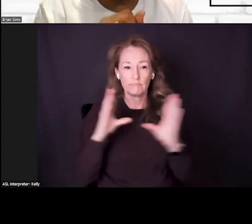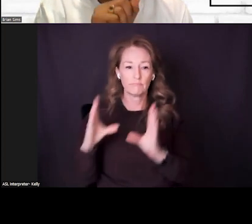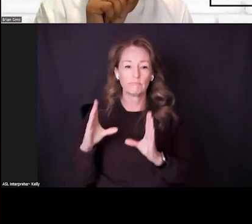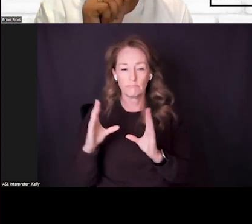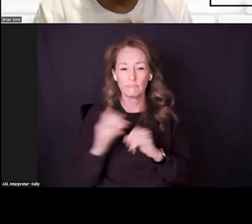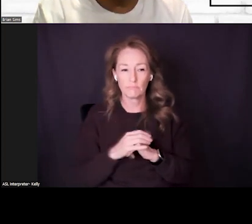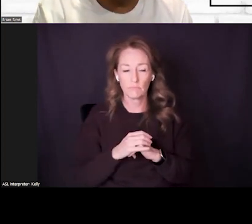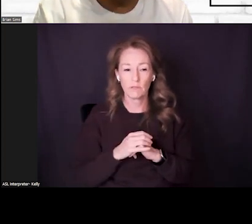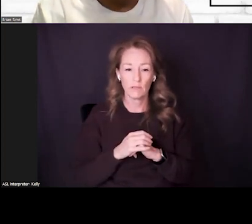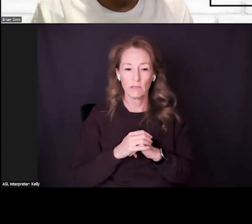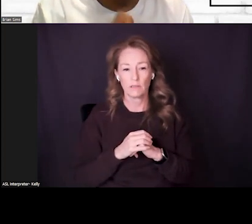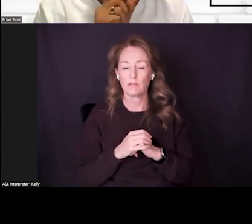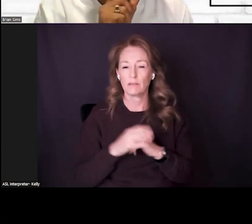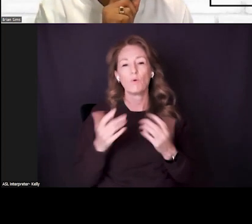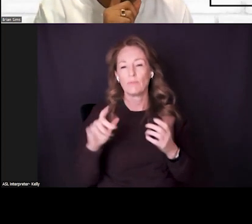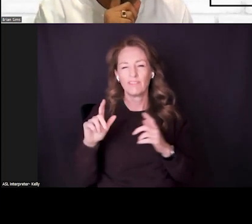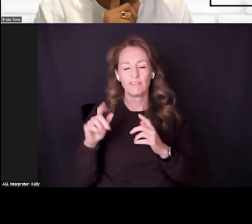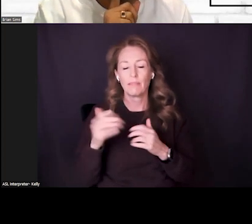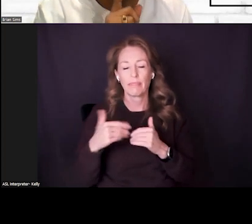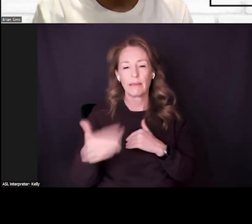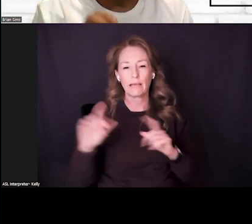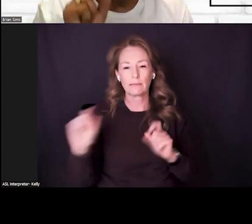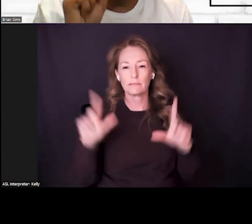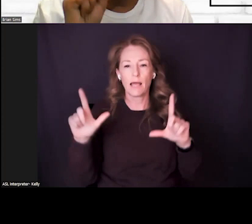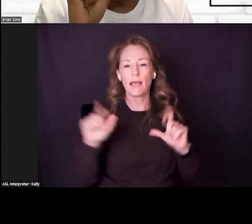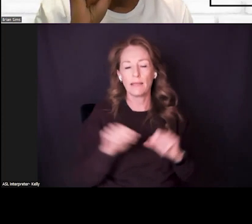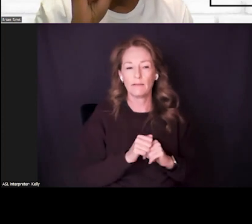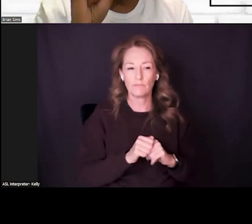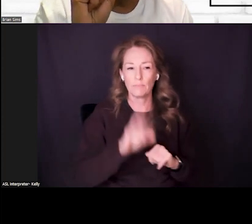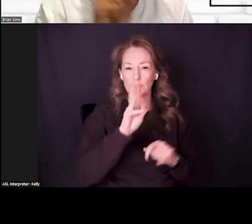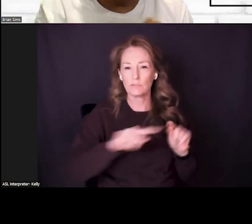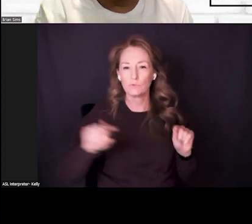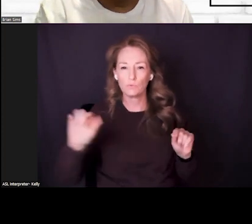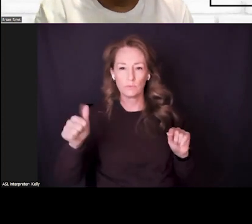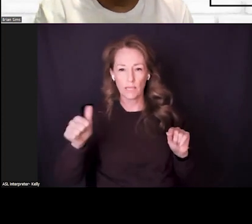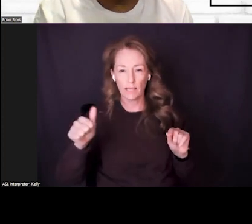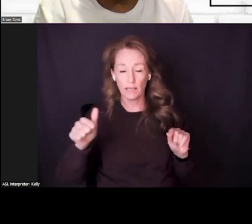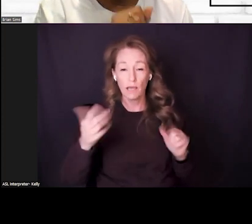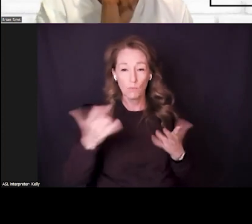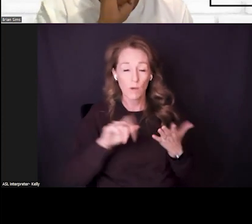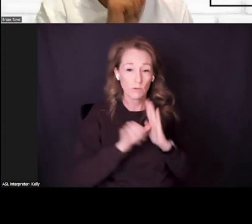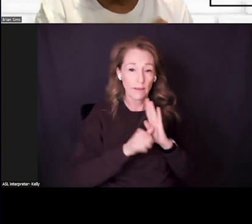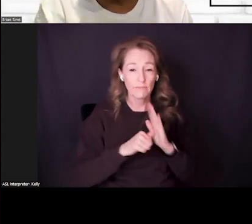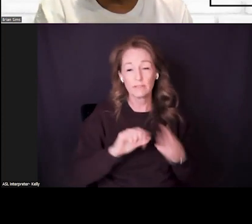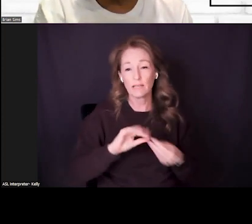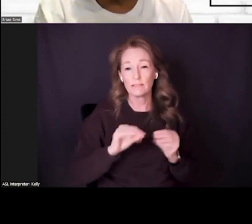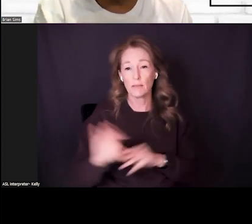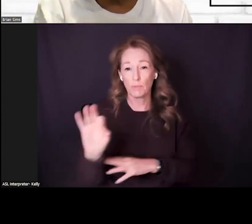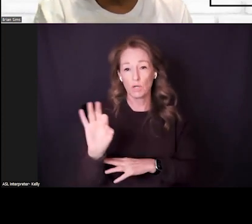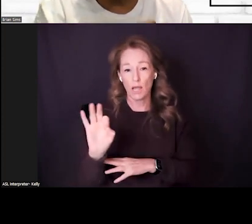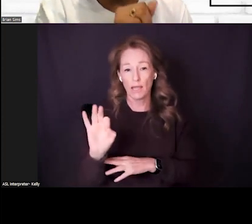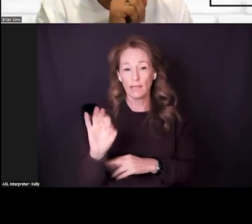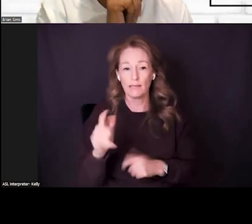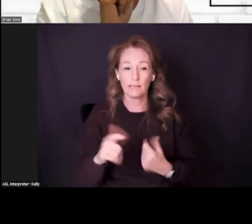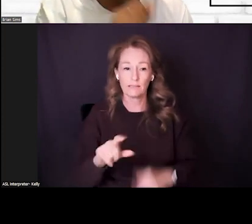number 6 through number 10, I just wanted to highlight that number 9 that is occupied as law enforcement